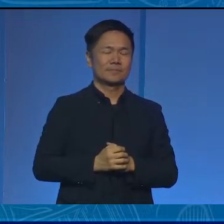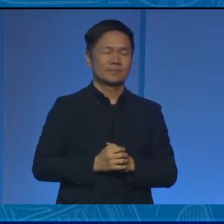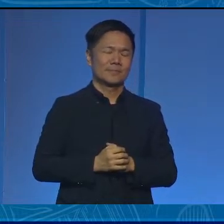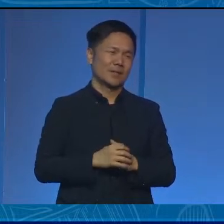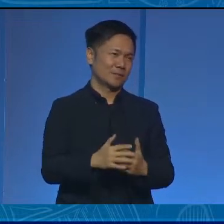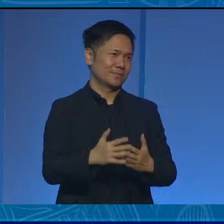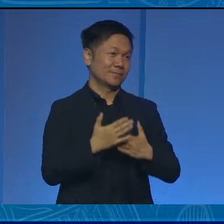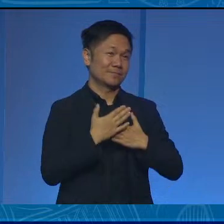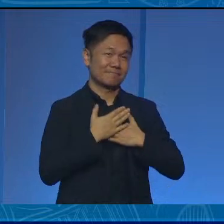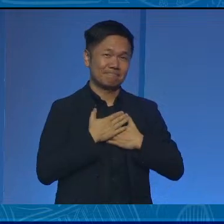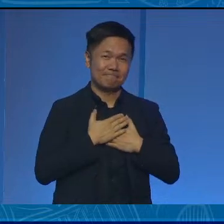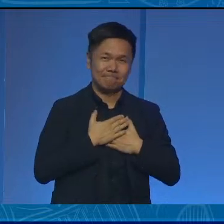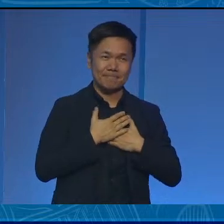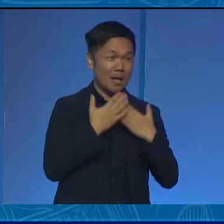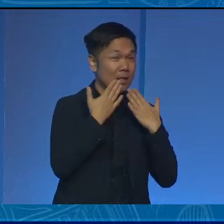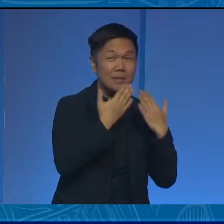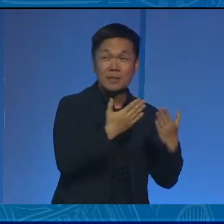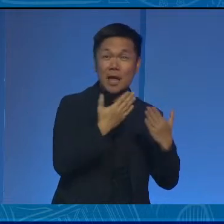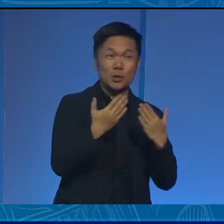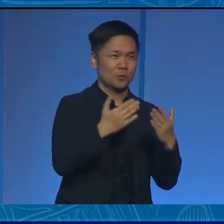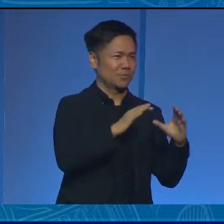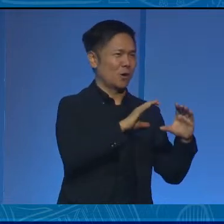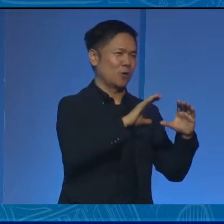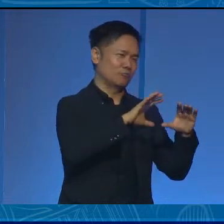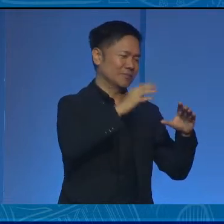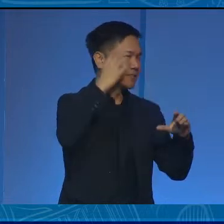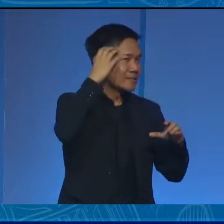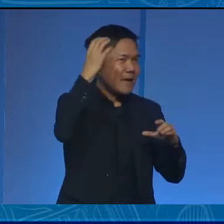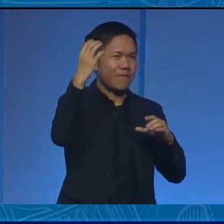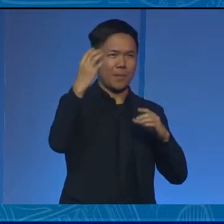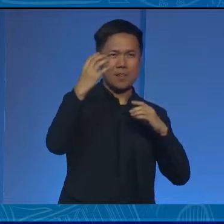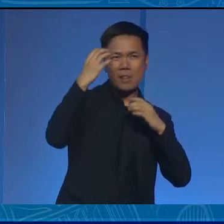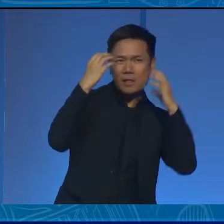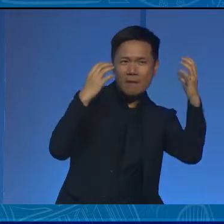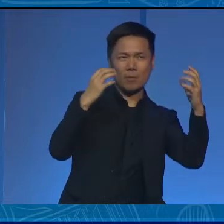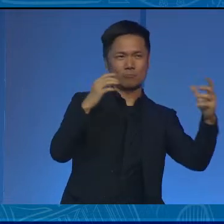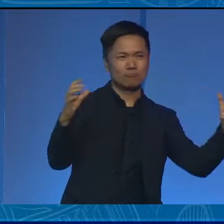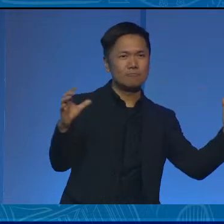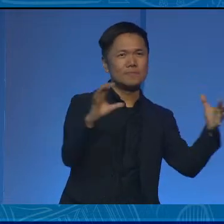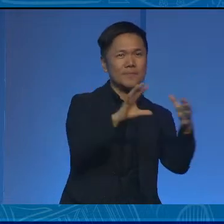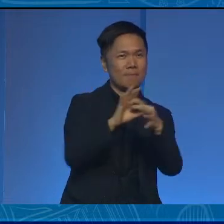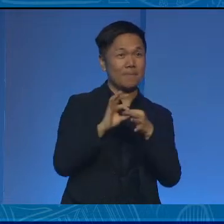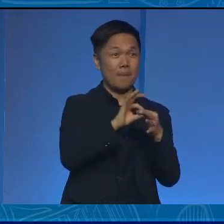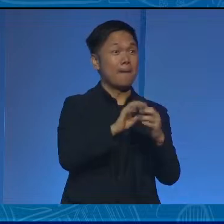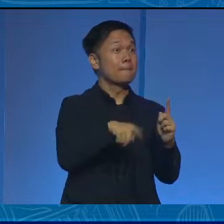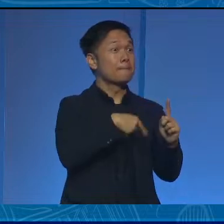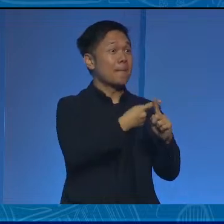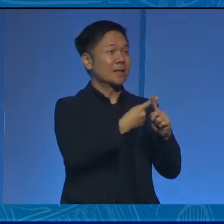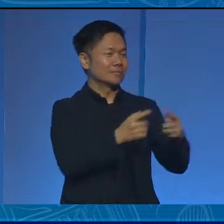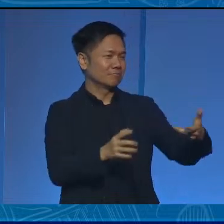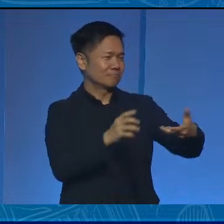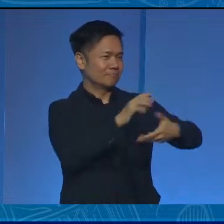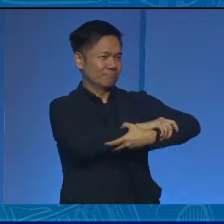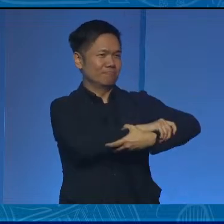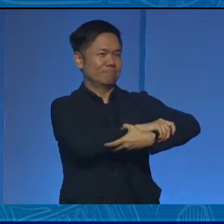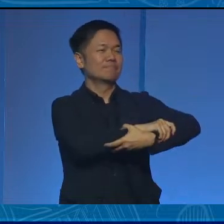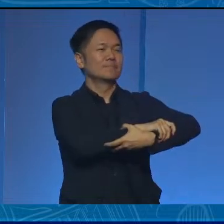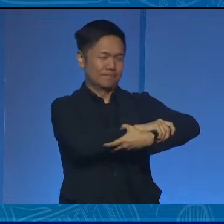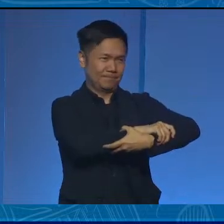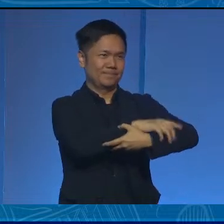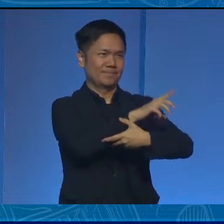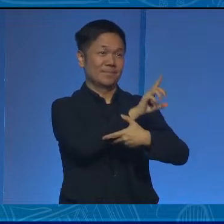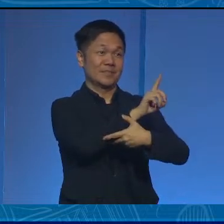value multilateralism and the enduring strength of our relations with the United Nations. We are committed to